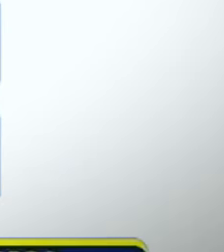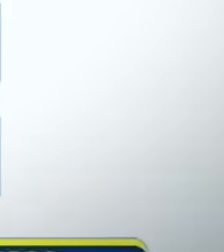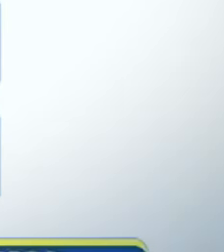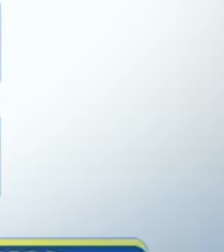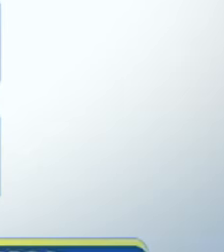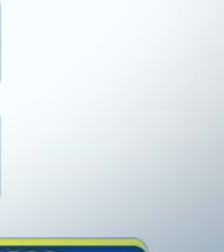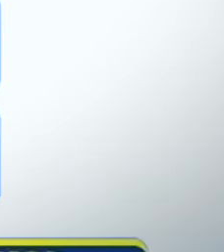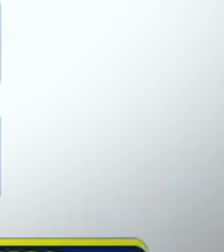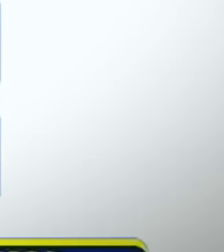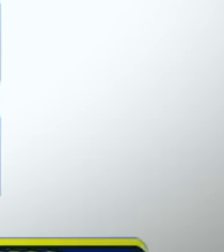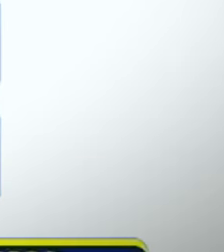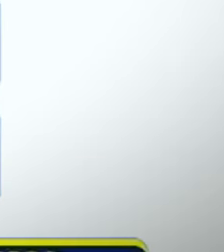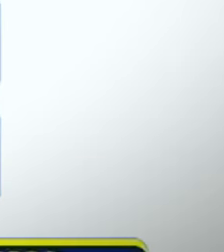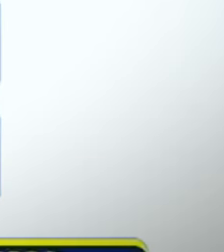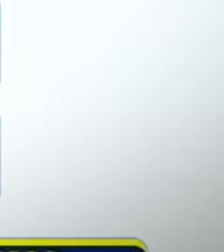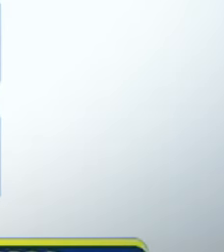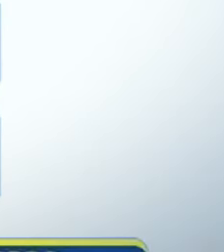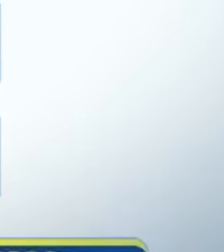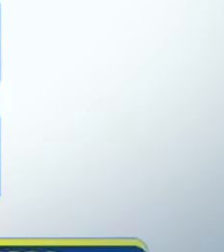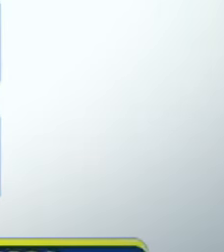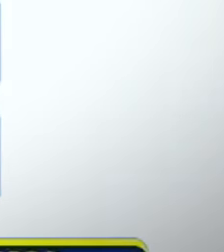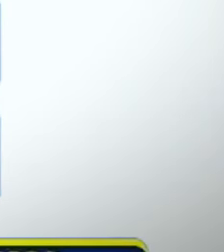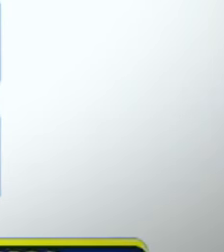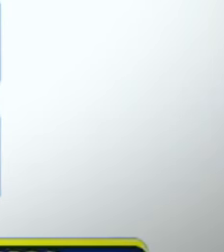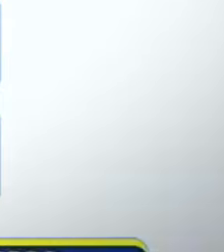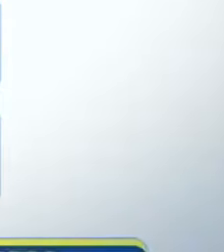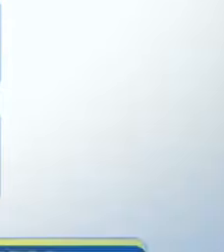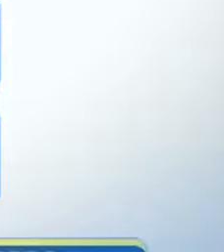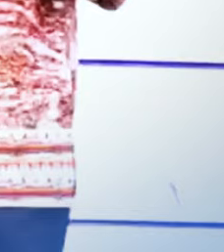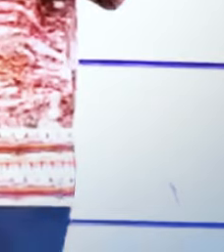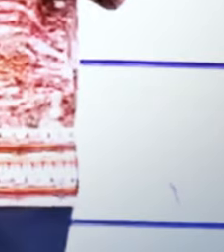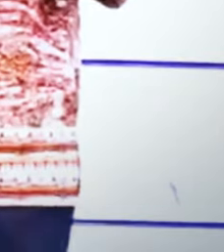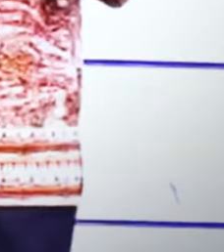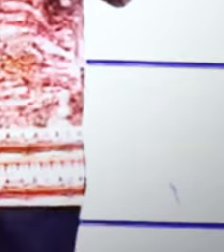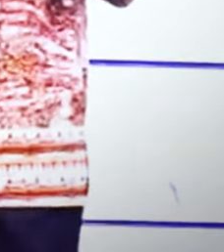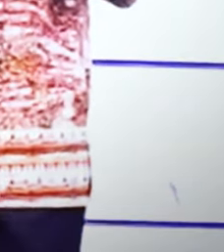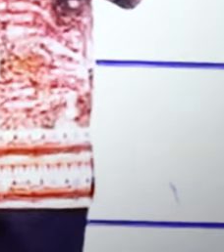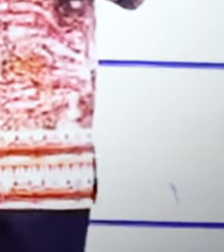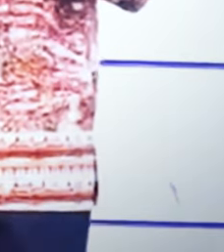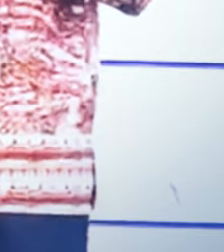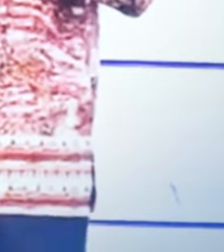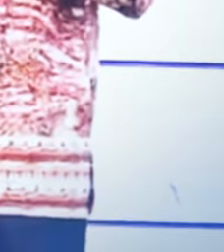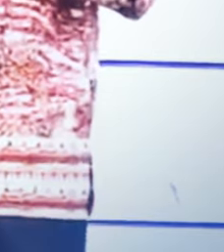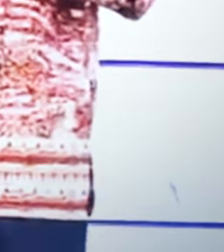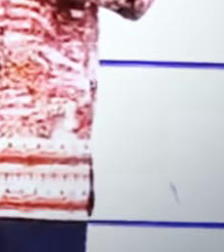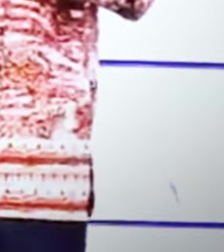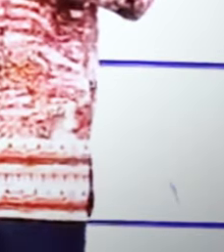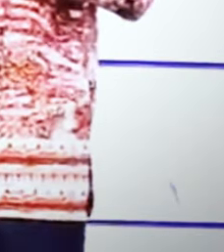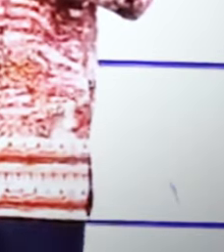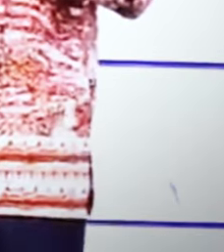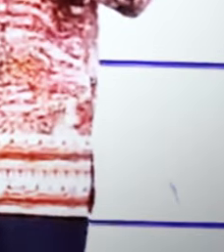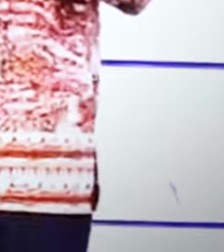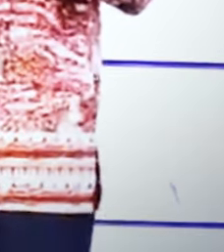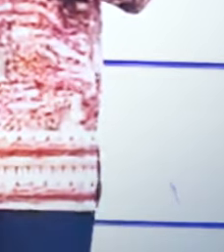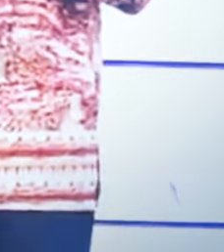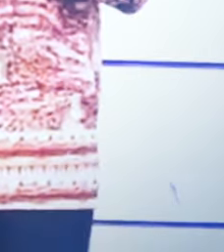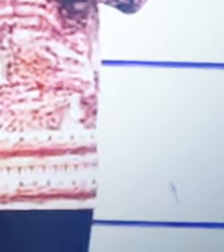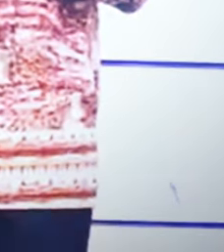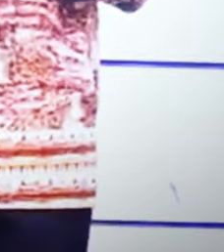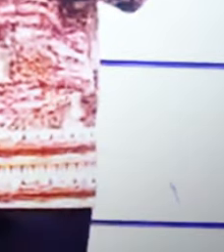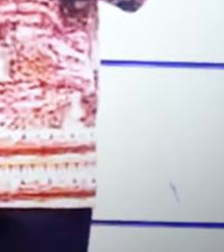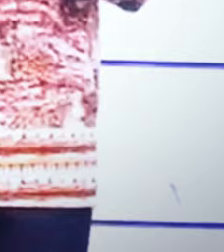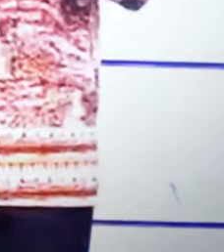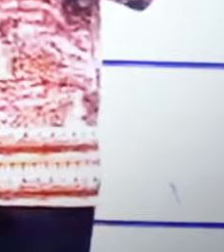you need to understand these things. Because your understanding of them will relieve you of some